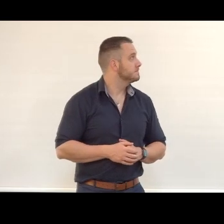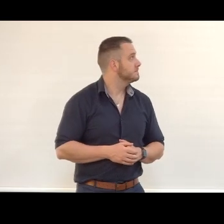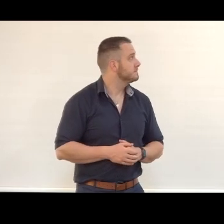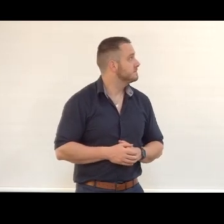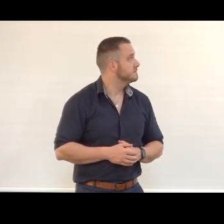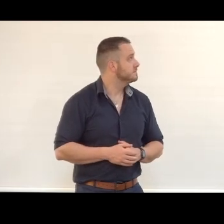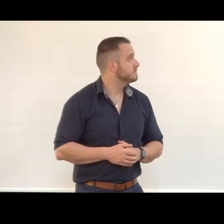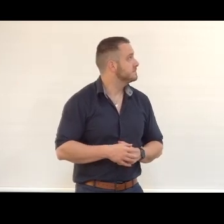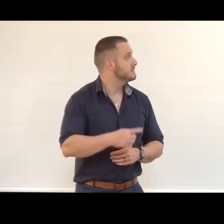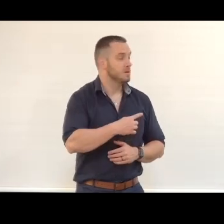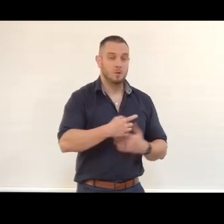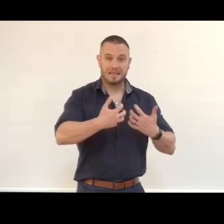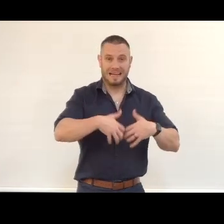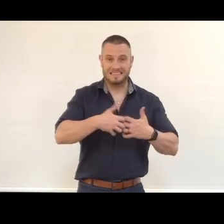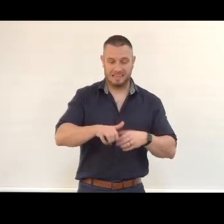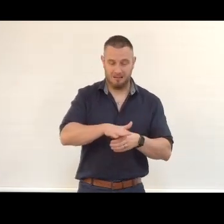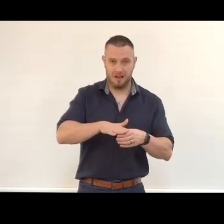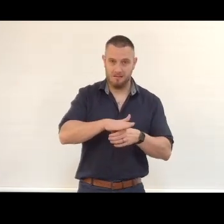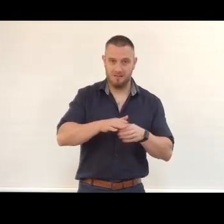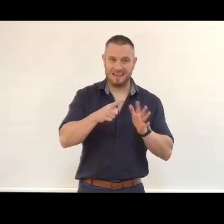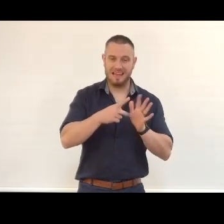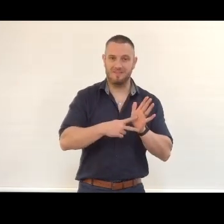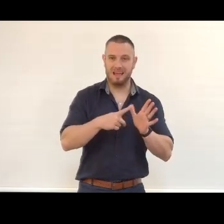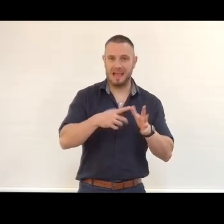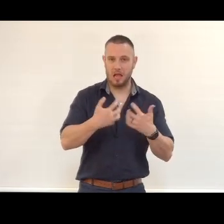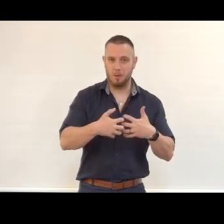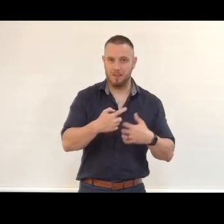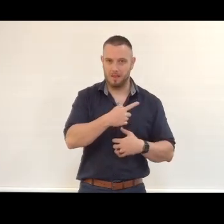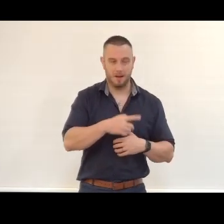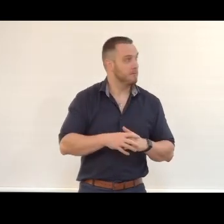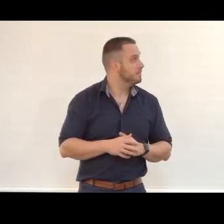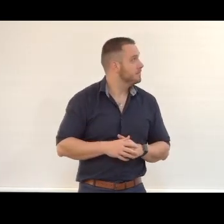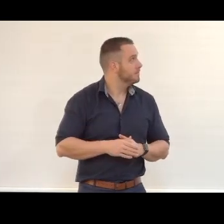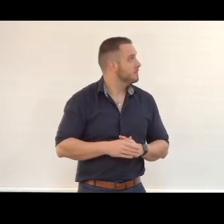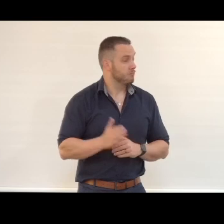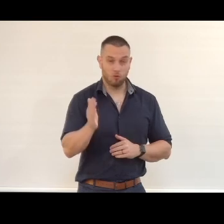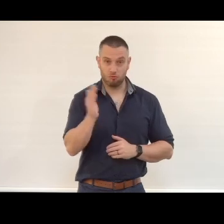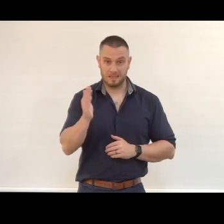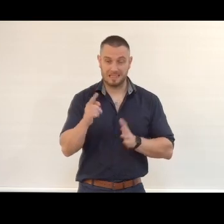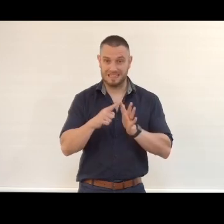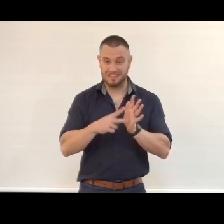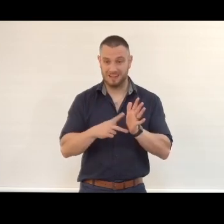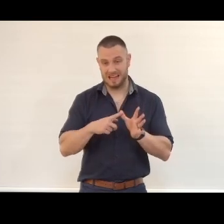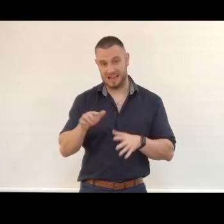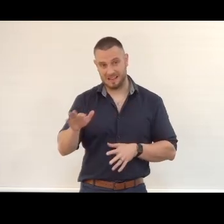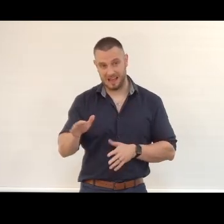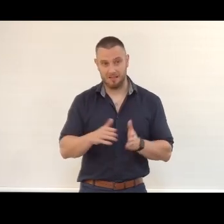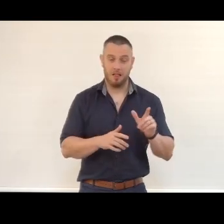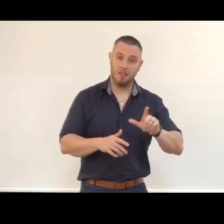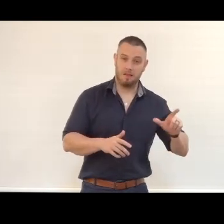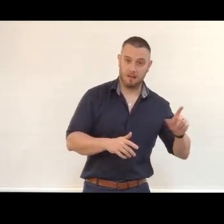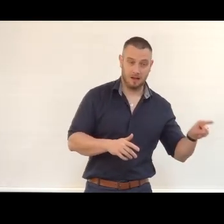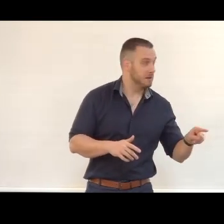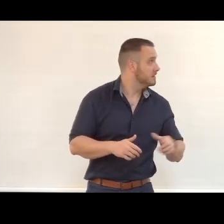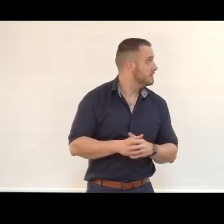So this is the engineering bay. So all the EVA equipment is stowed over here. So on the right side, you see the EVA suits. And on the left side, you see